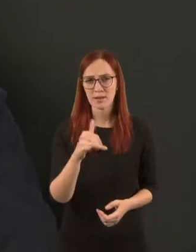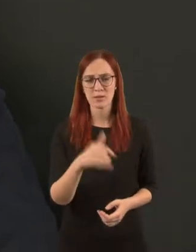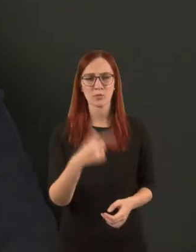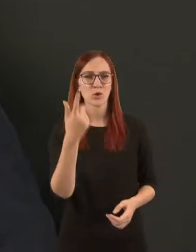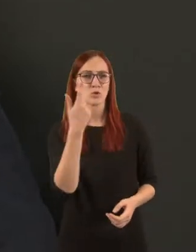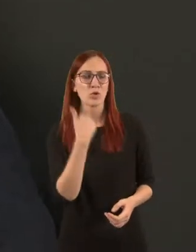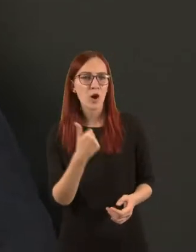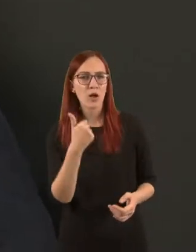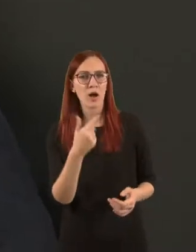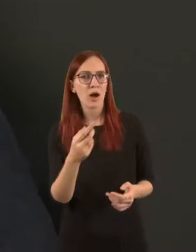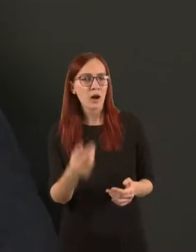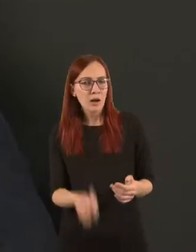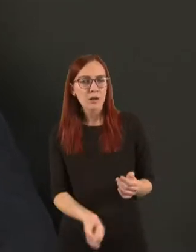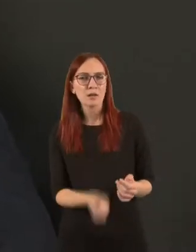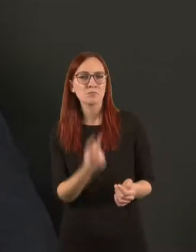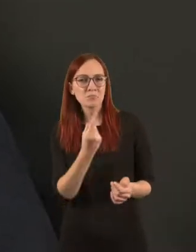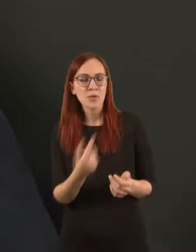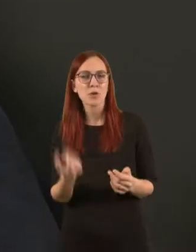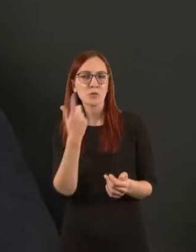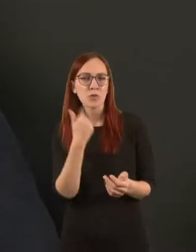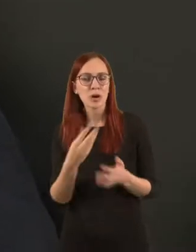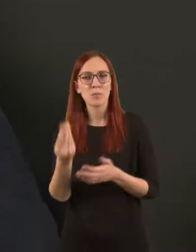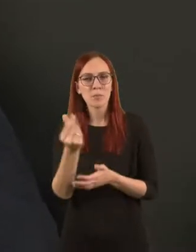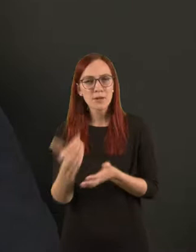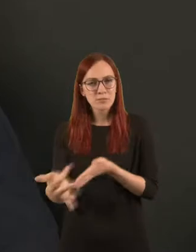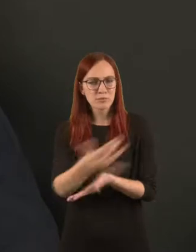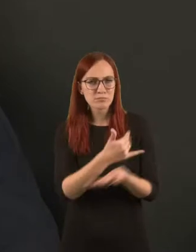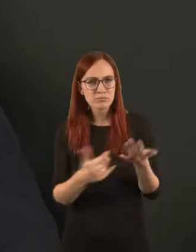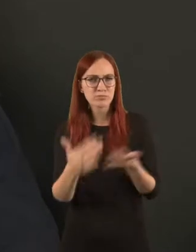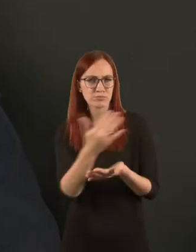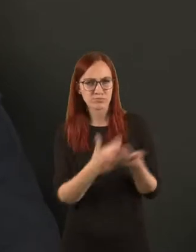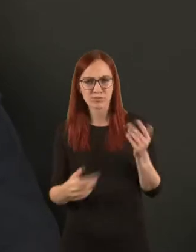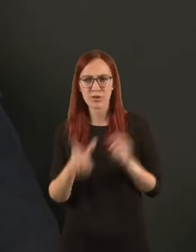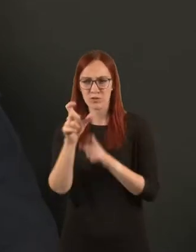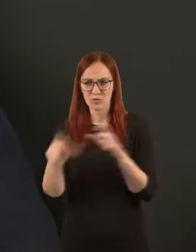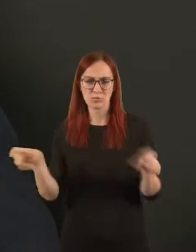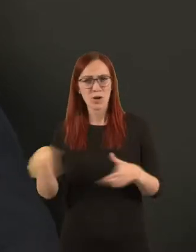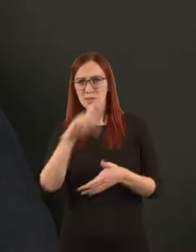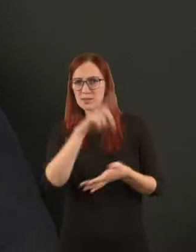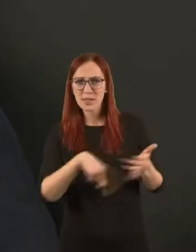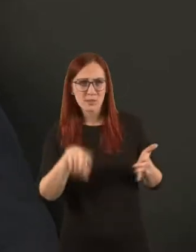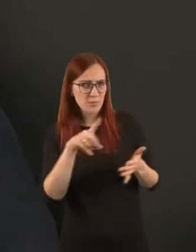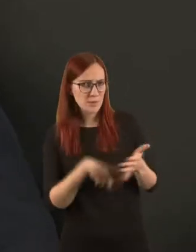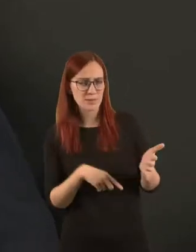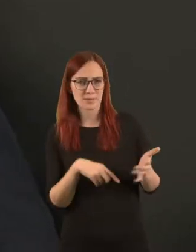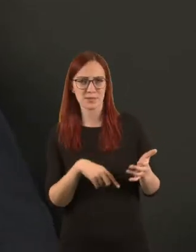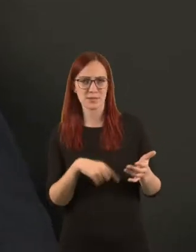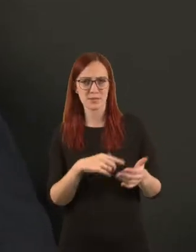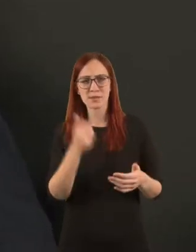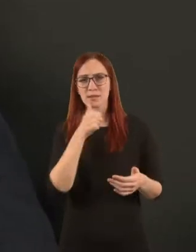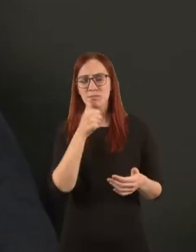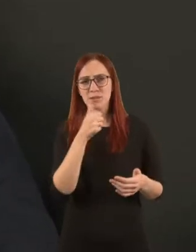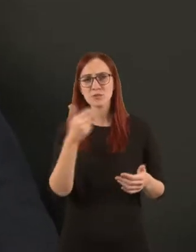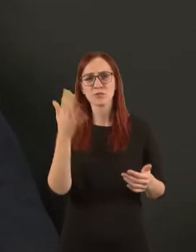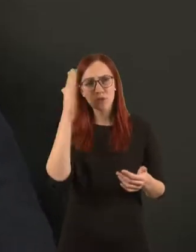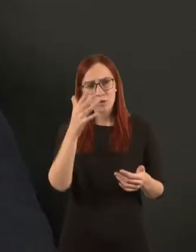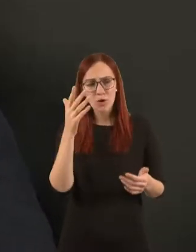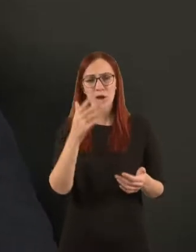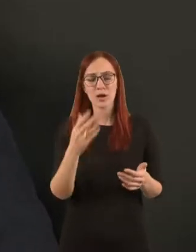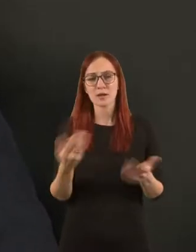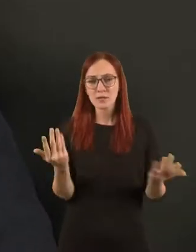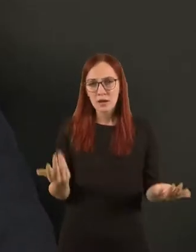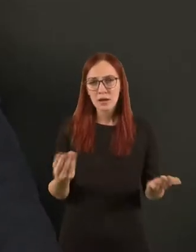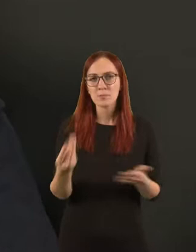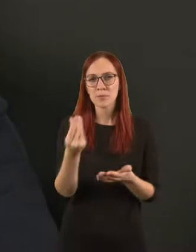we were even blamed as being crazy or trying to benefit from all these taxes.